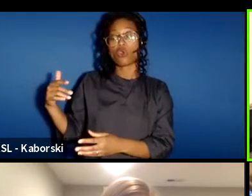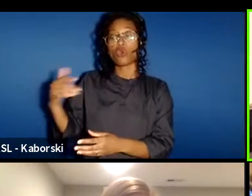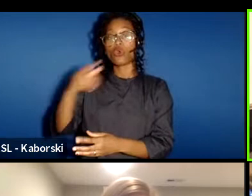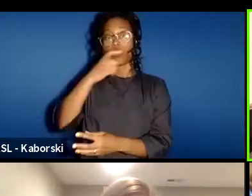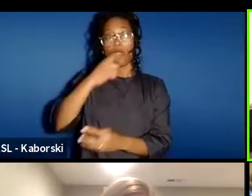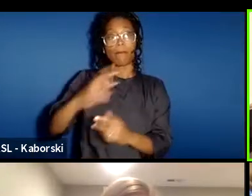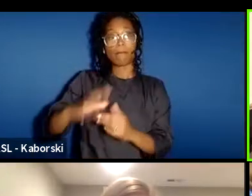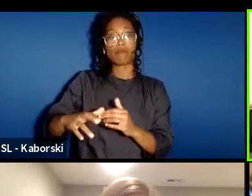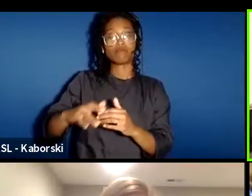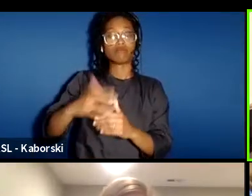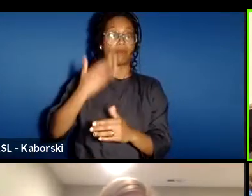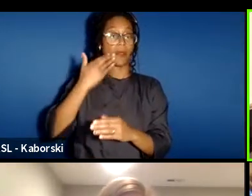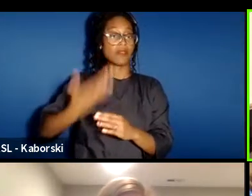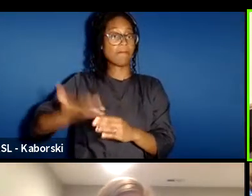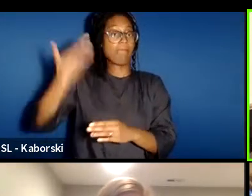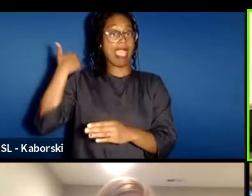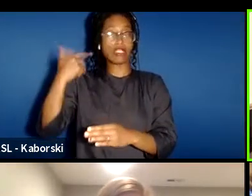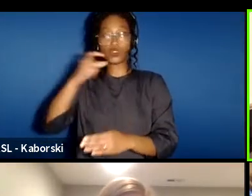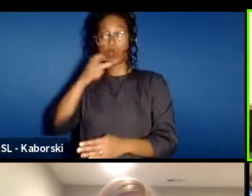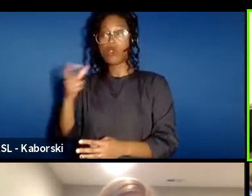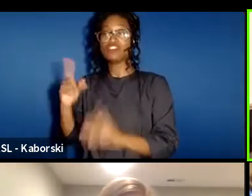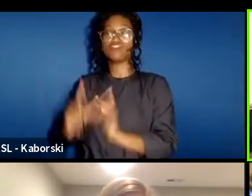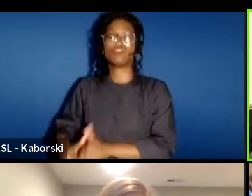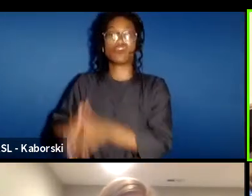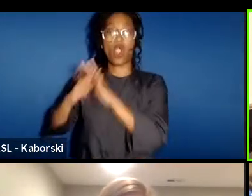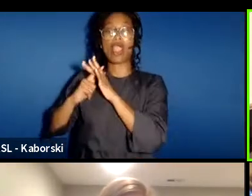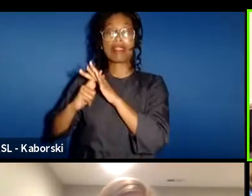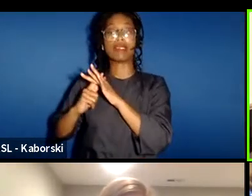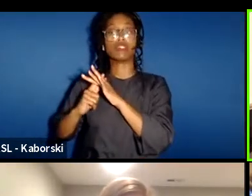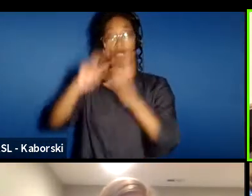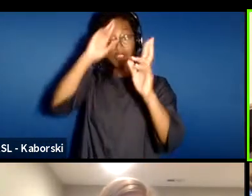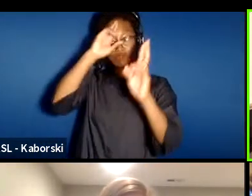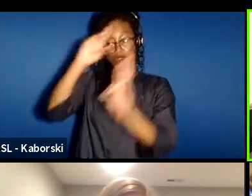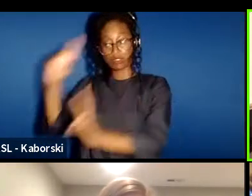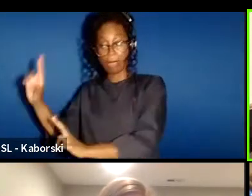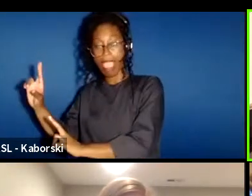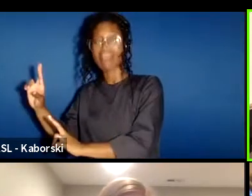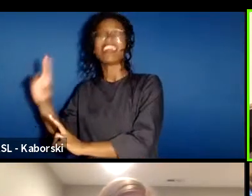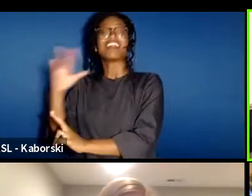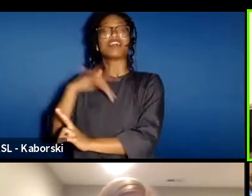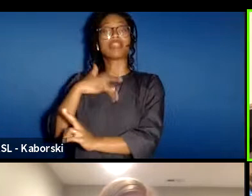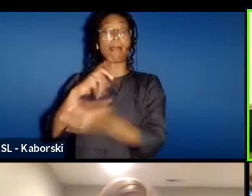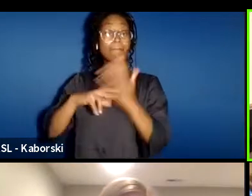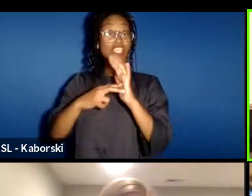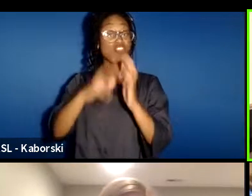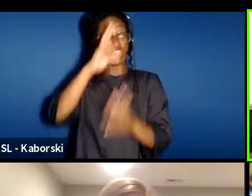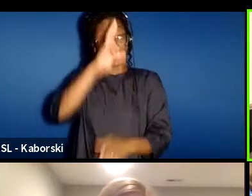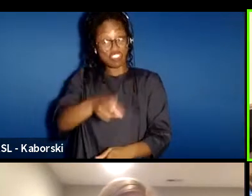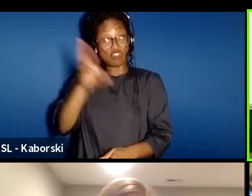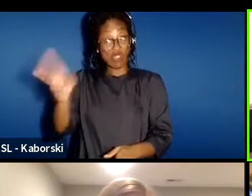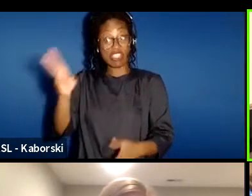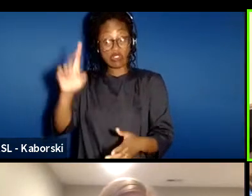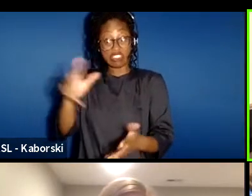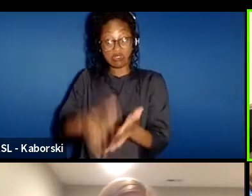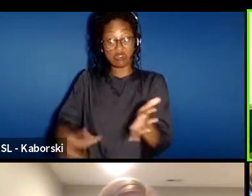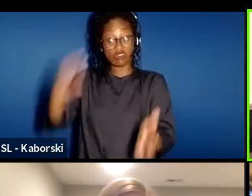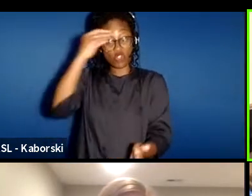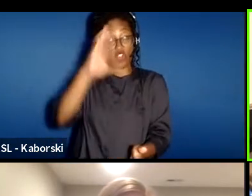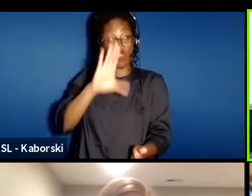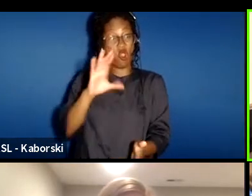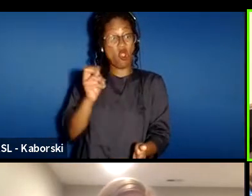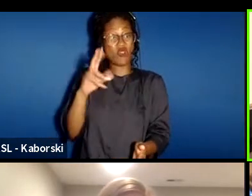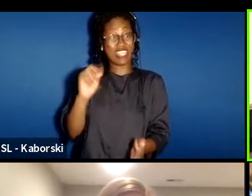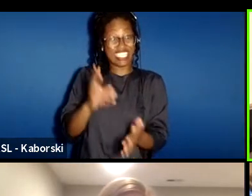So, working in this industry, it's, you have to be a bit of a historian and, you